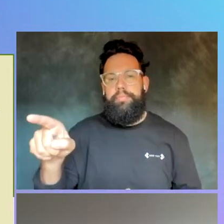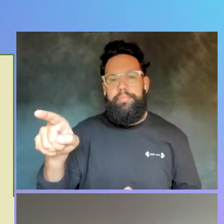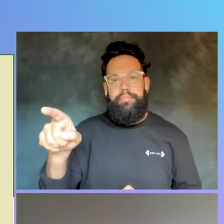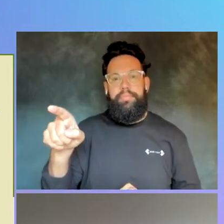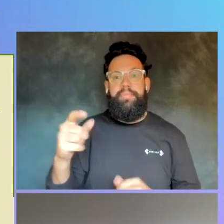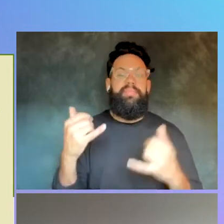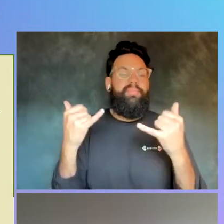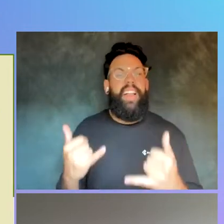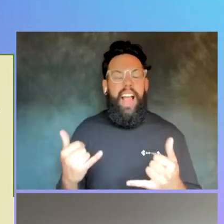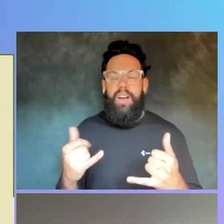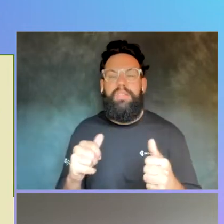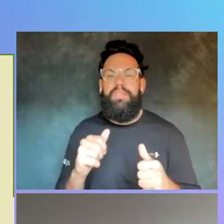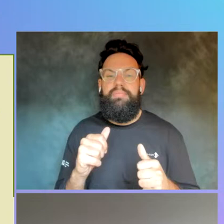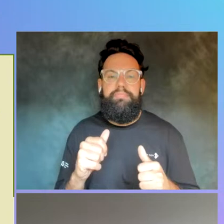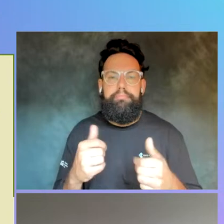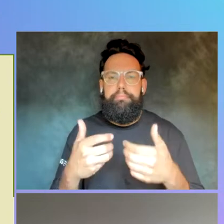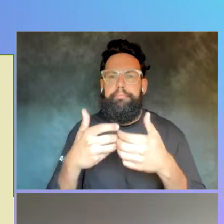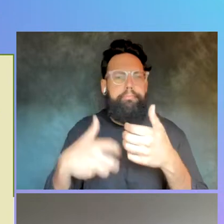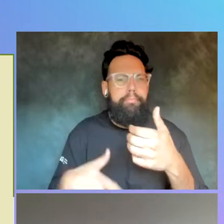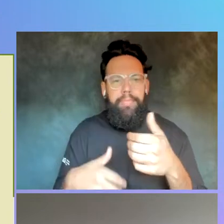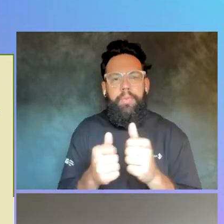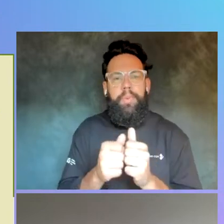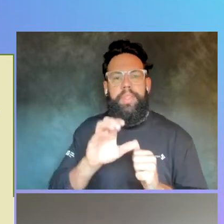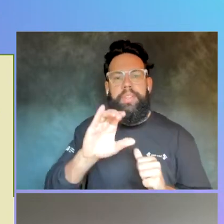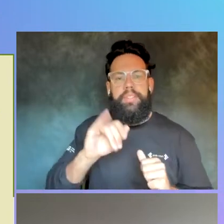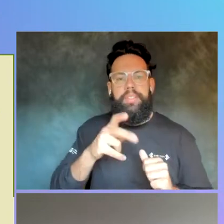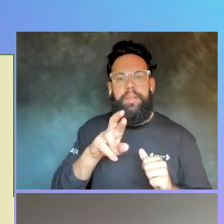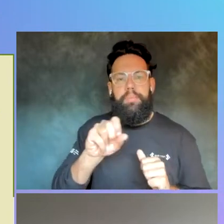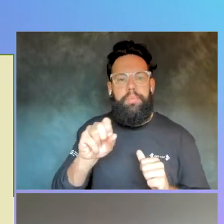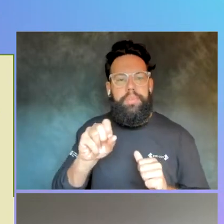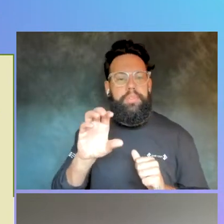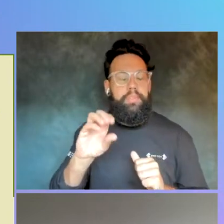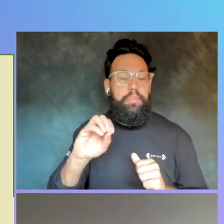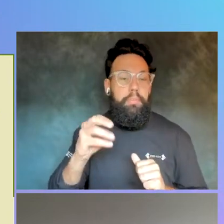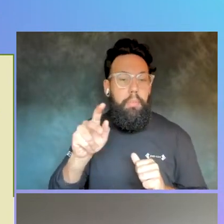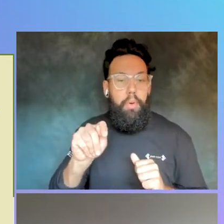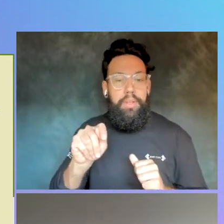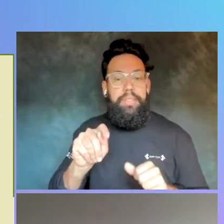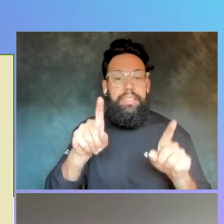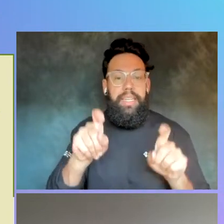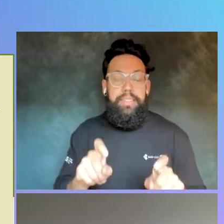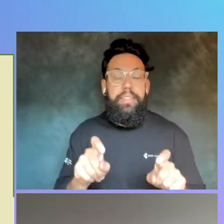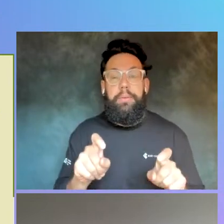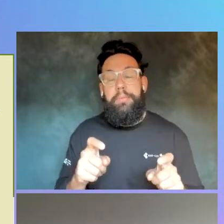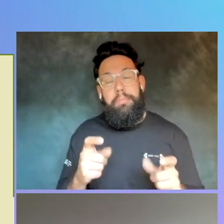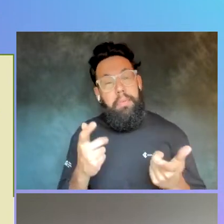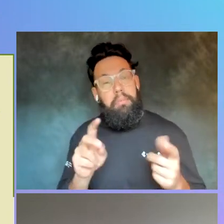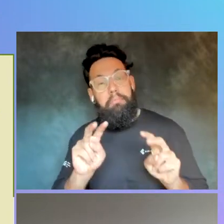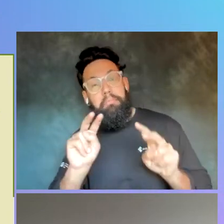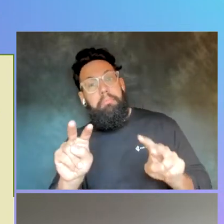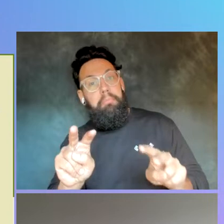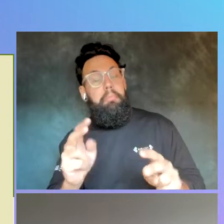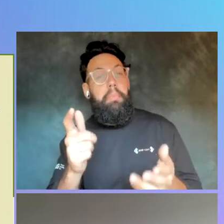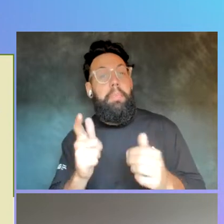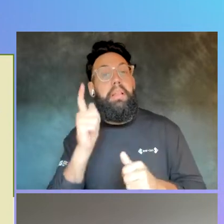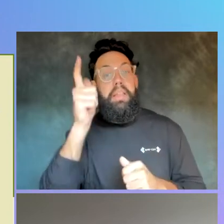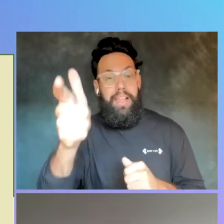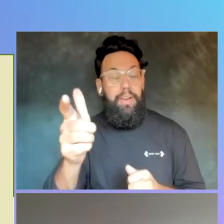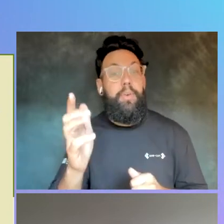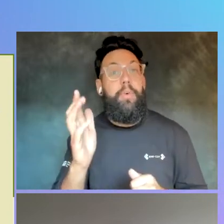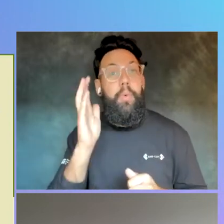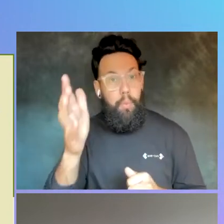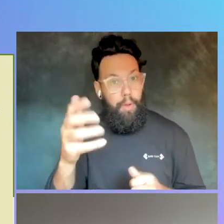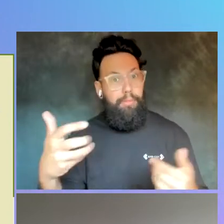Testing, but I'm looking forward to being able to announce that it is. And due to the sheer simplicity